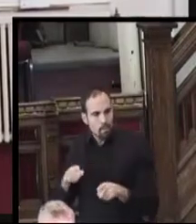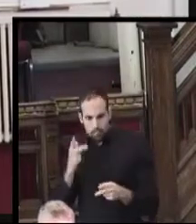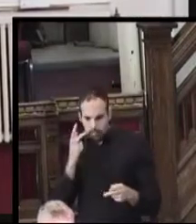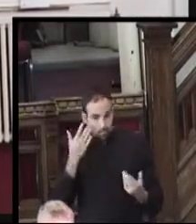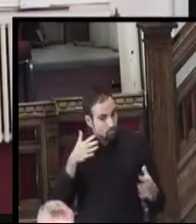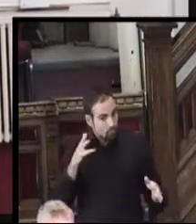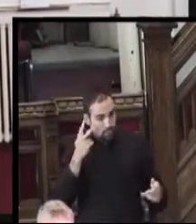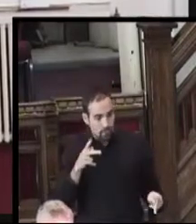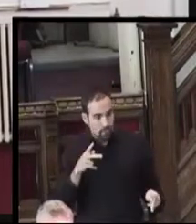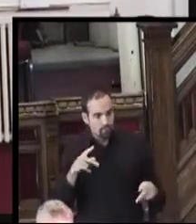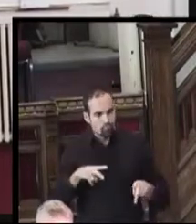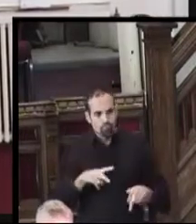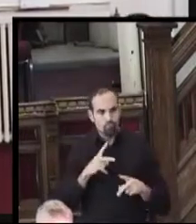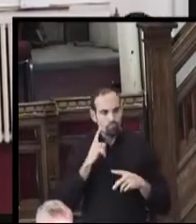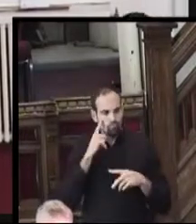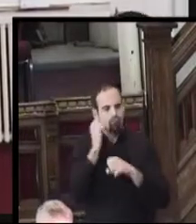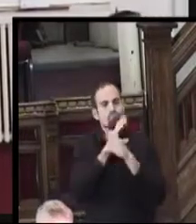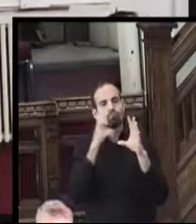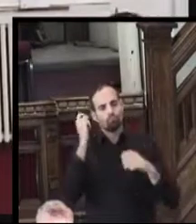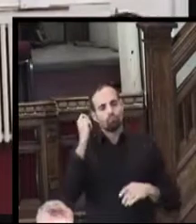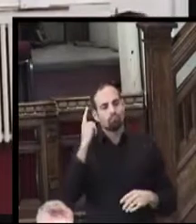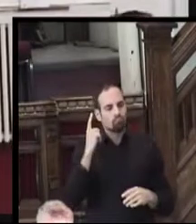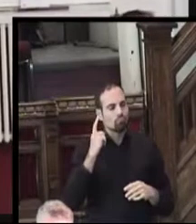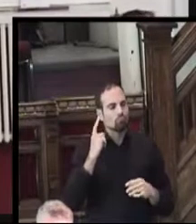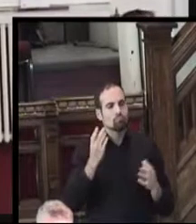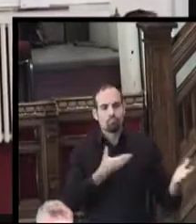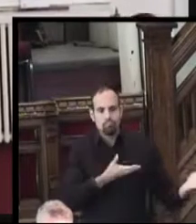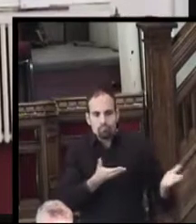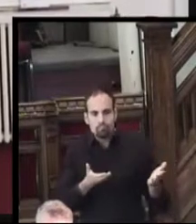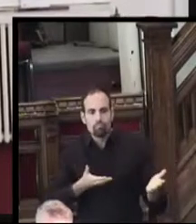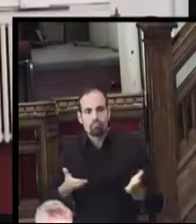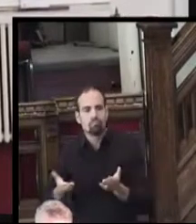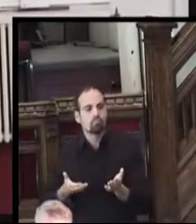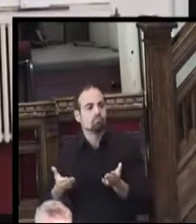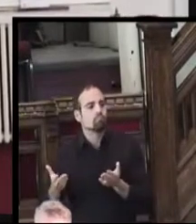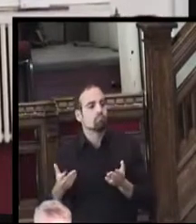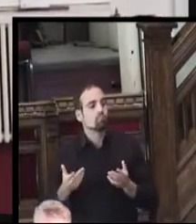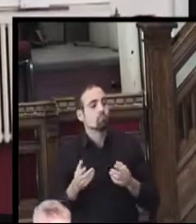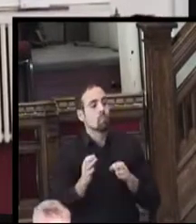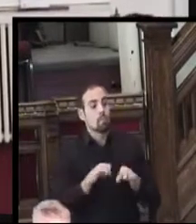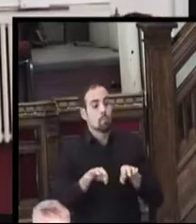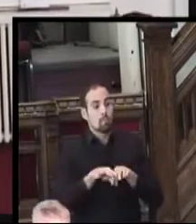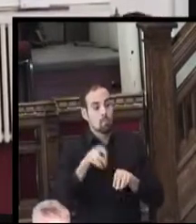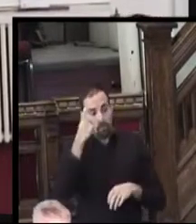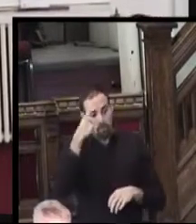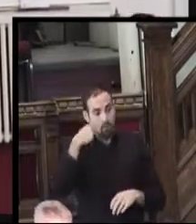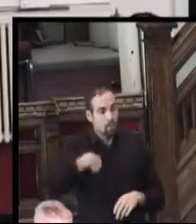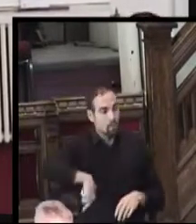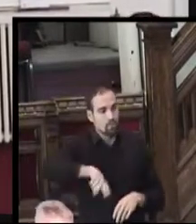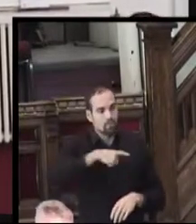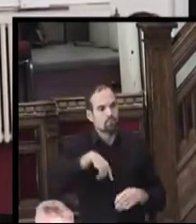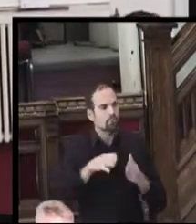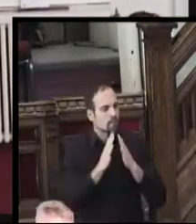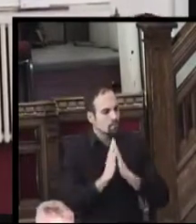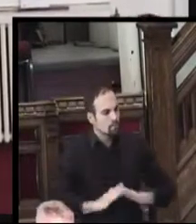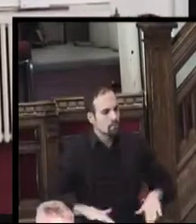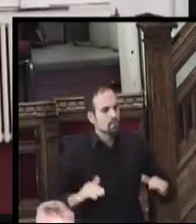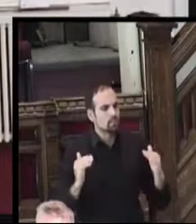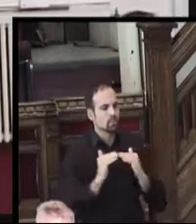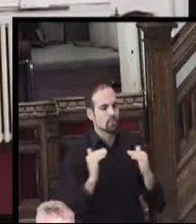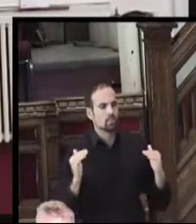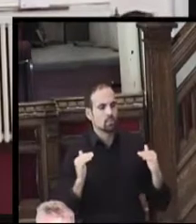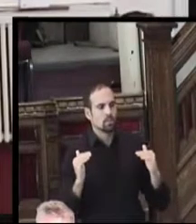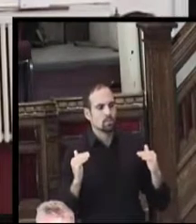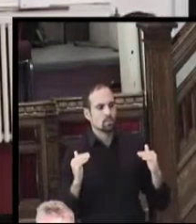most specifically, he's also helping us to organize our peace and justice ministry such that beyond